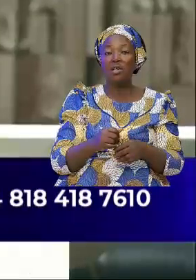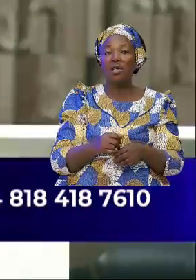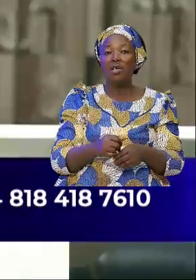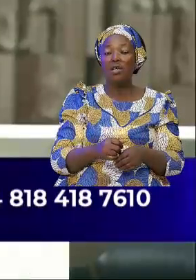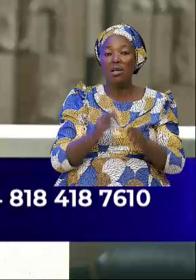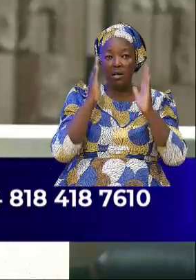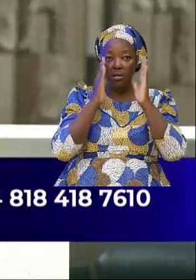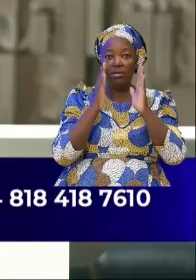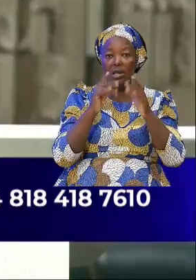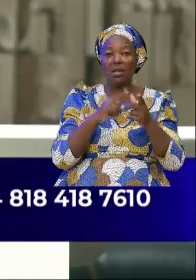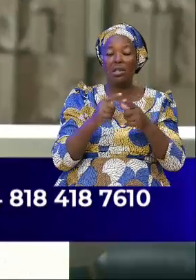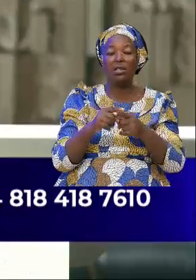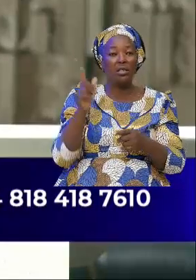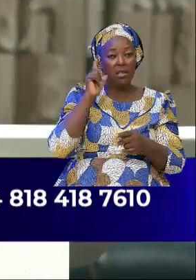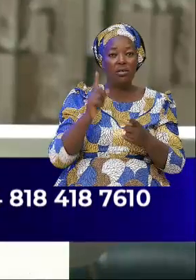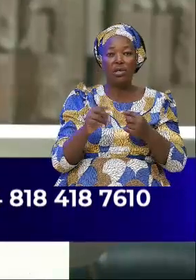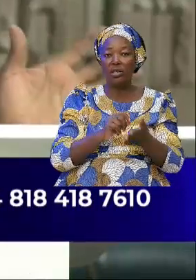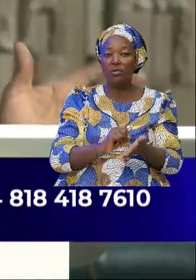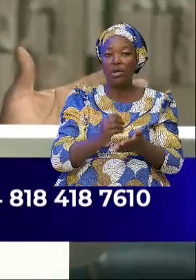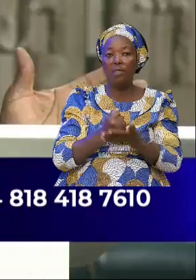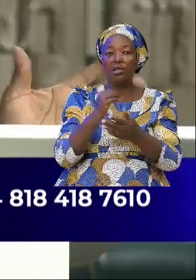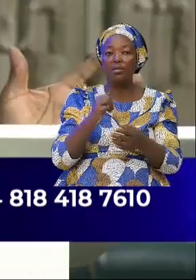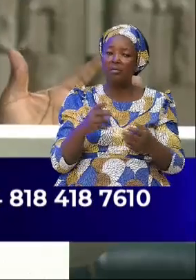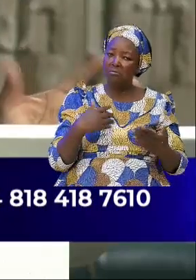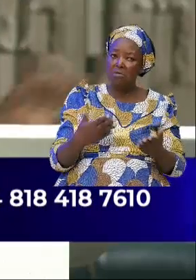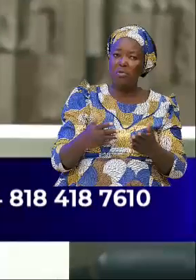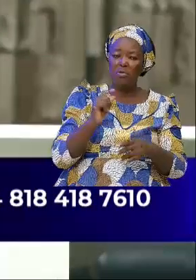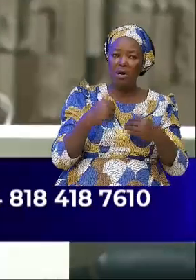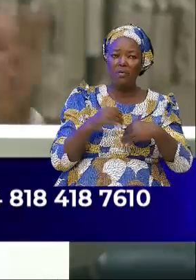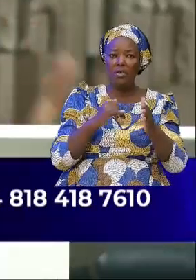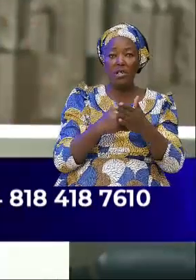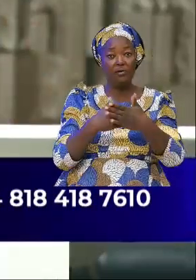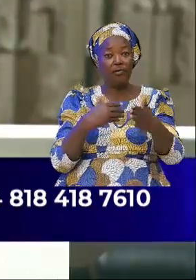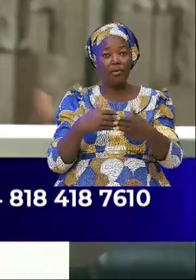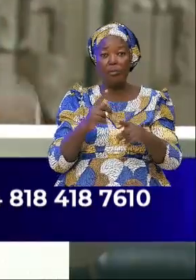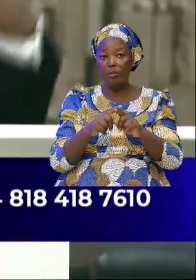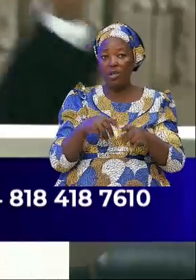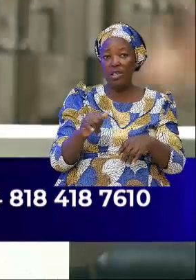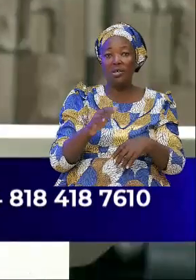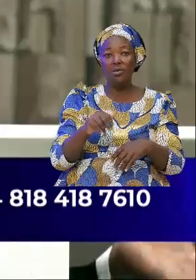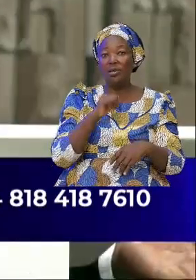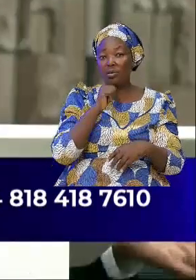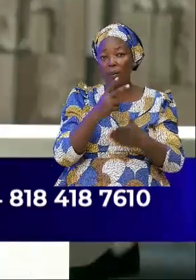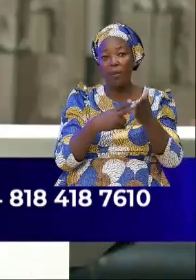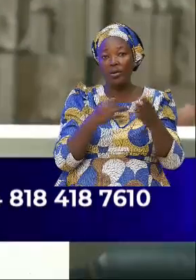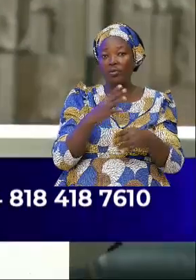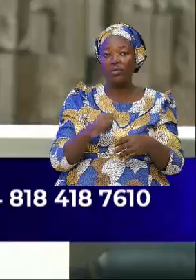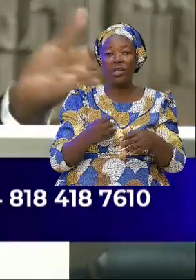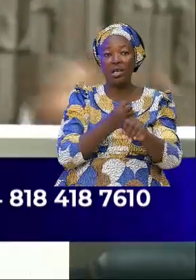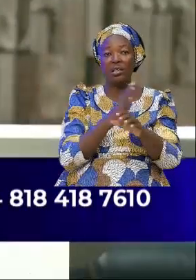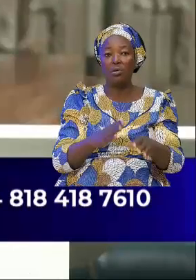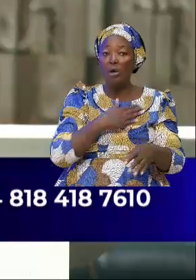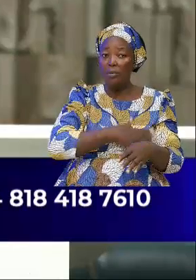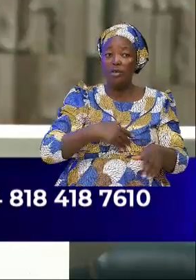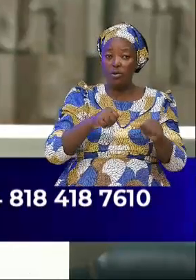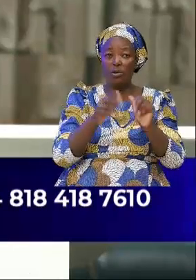is attended to. And those other people, maybe you didn't give your life or you have done it before, and then you